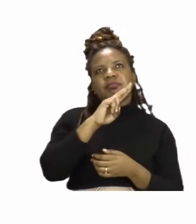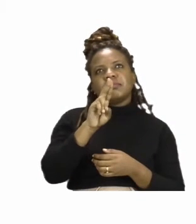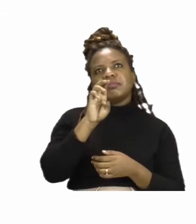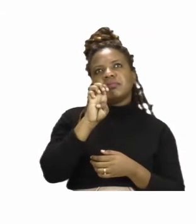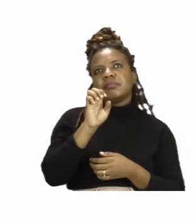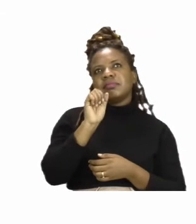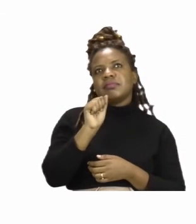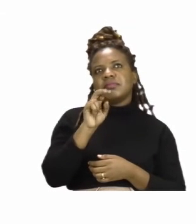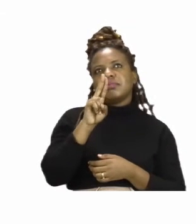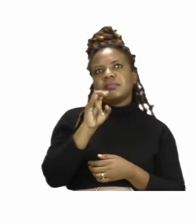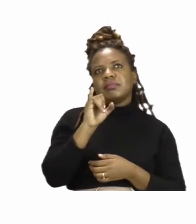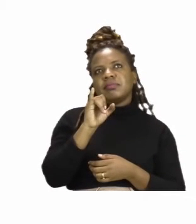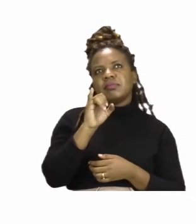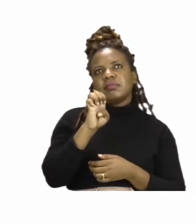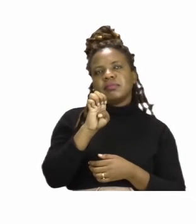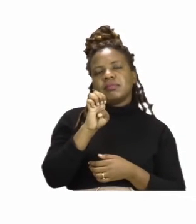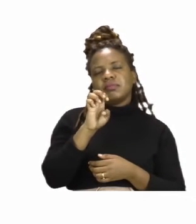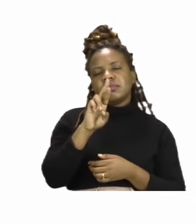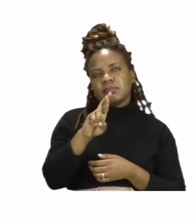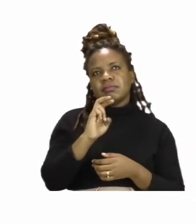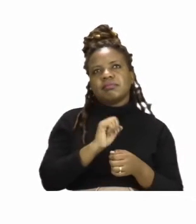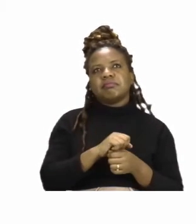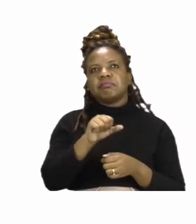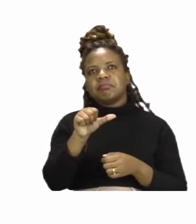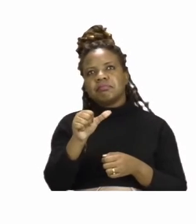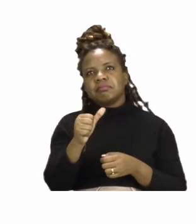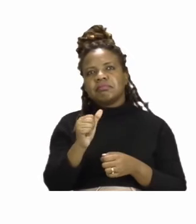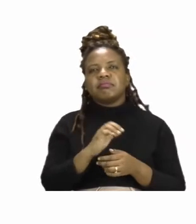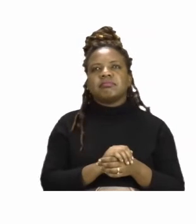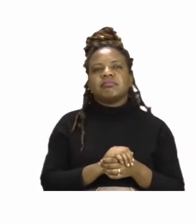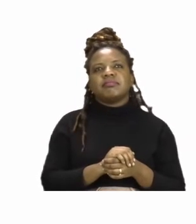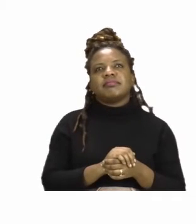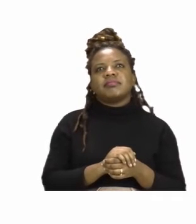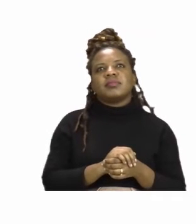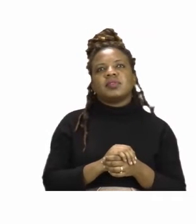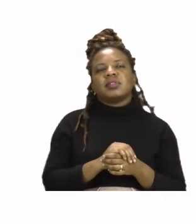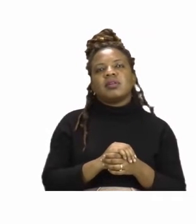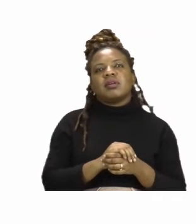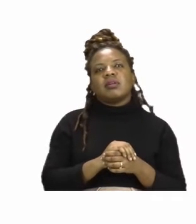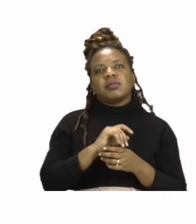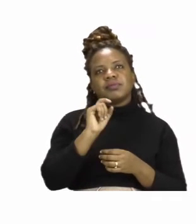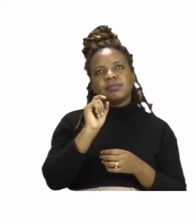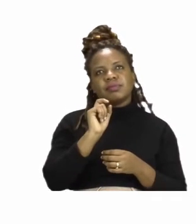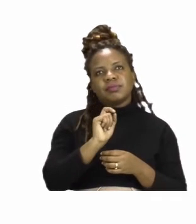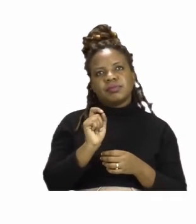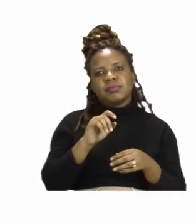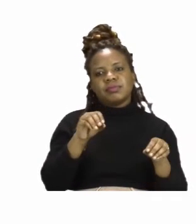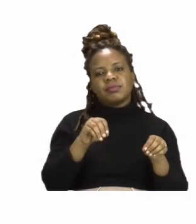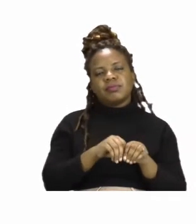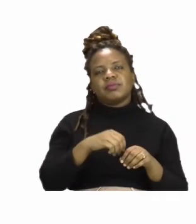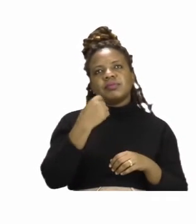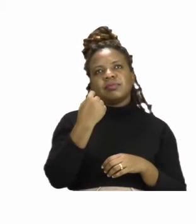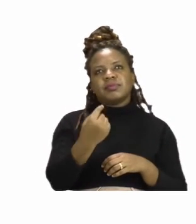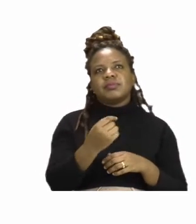done. Now I'm going to leave you to do the rest by yourselves. Just make sure you don't forget the rule. Remember, if you